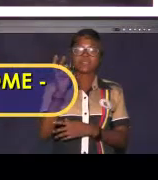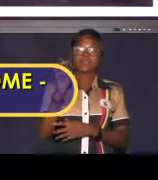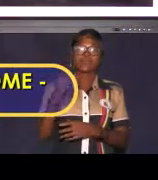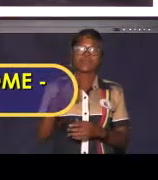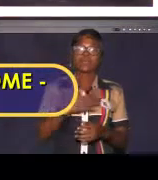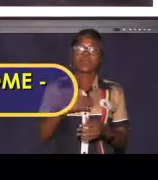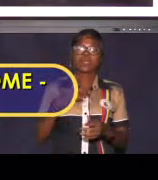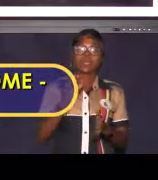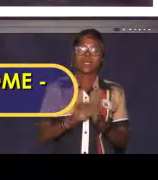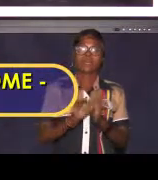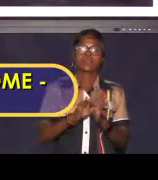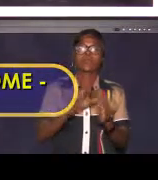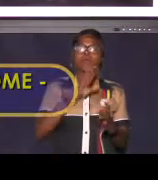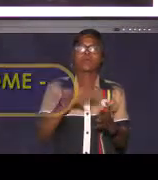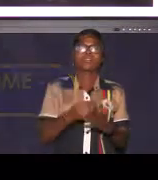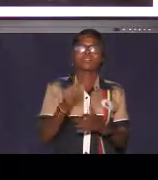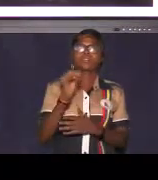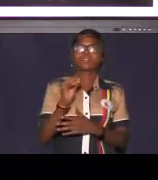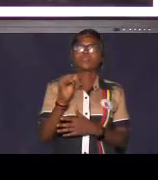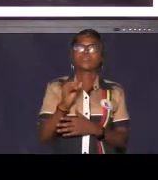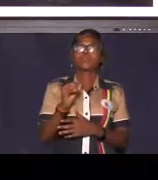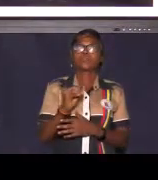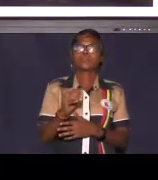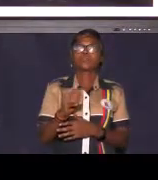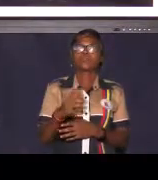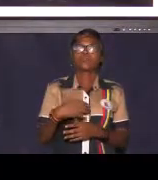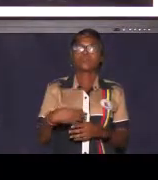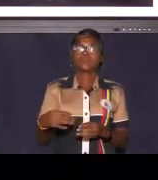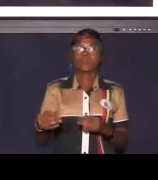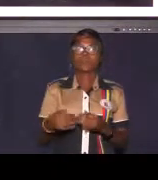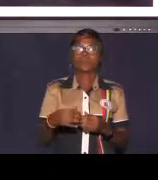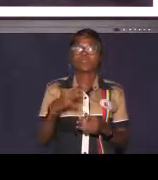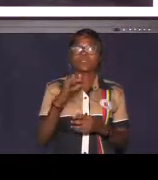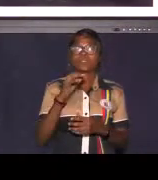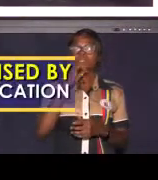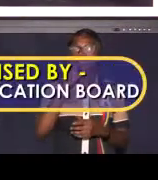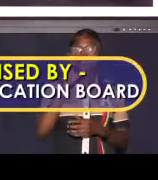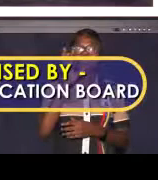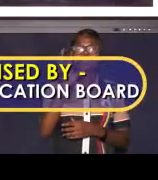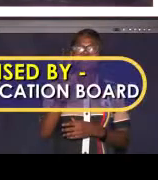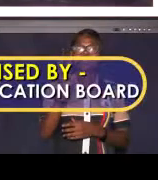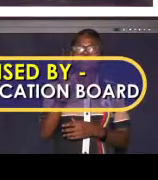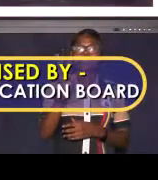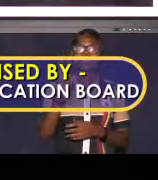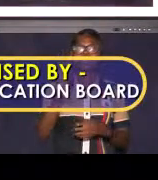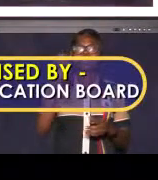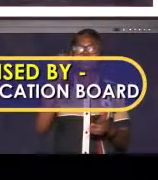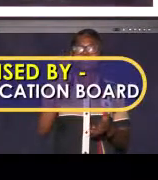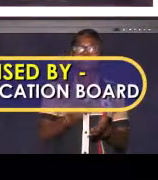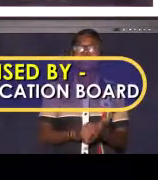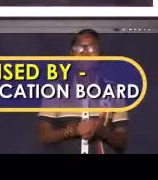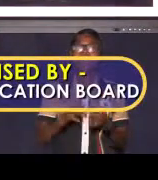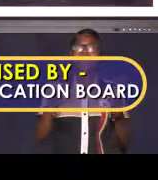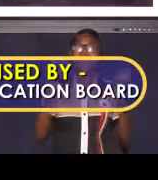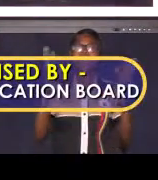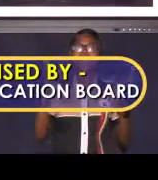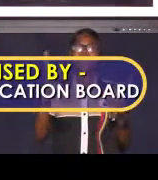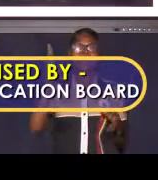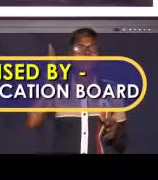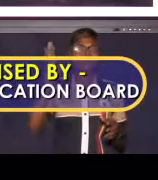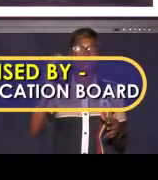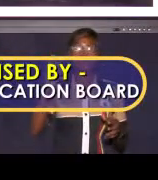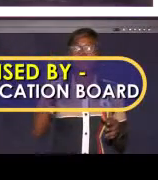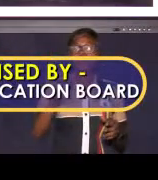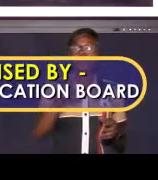count all the zeros and put at the back 1, 2, 3 zeros, and our answer is 16,000. Now, how many will you be